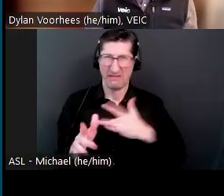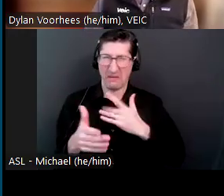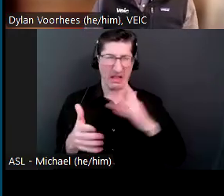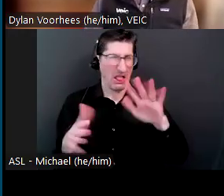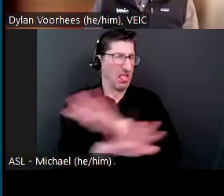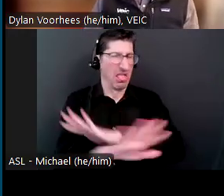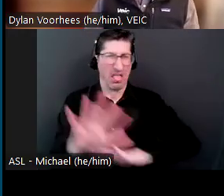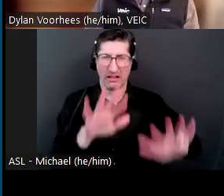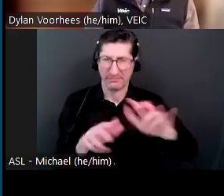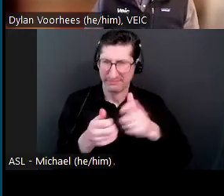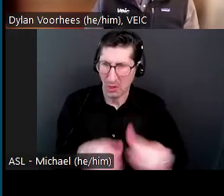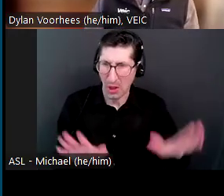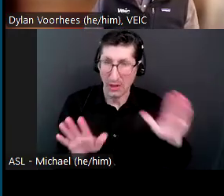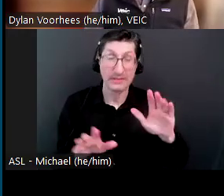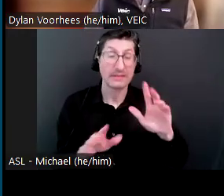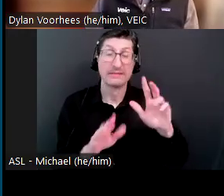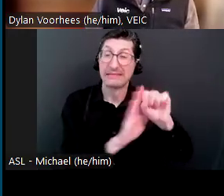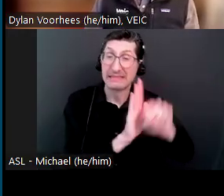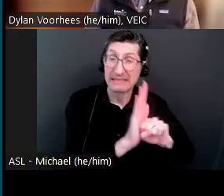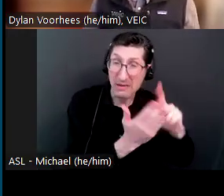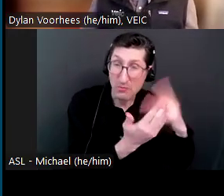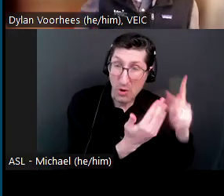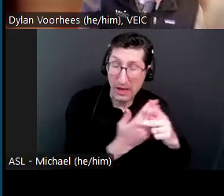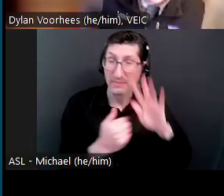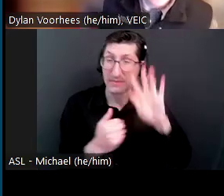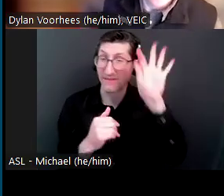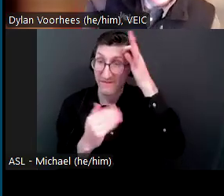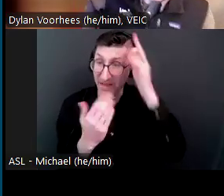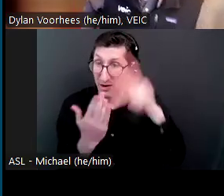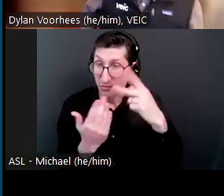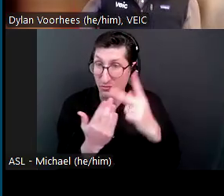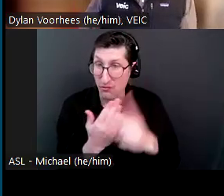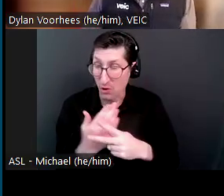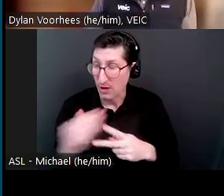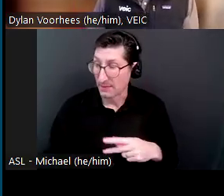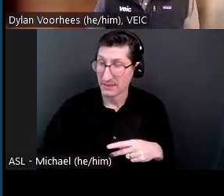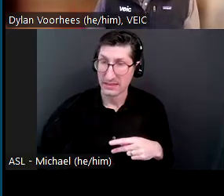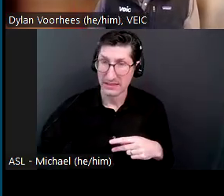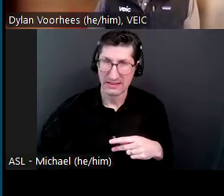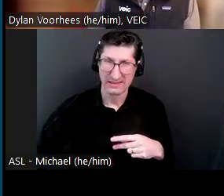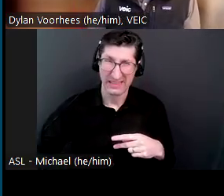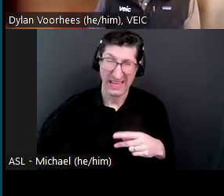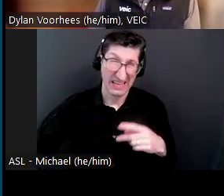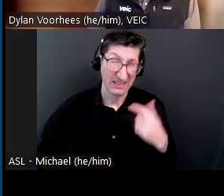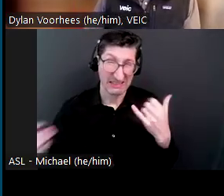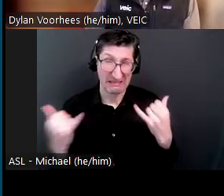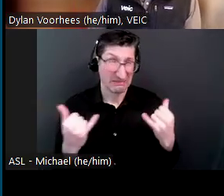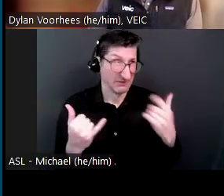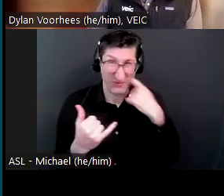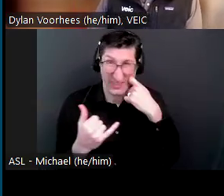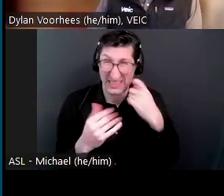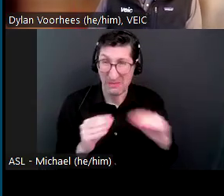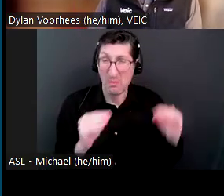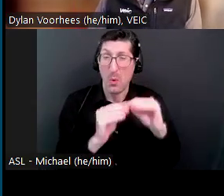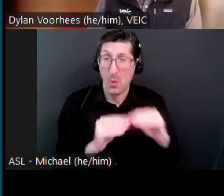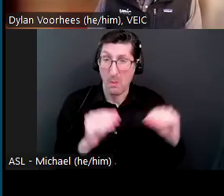state and federal programs, which are currently, and have been increasing in numbers. And the multitude of